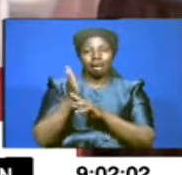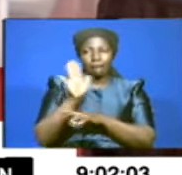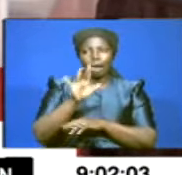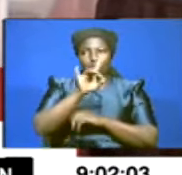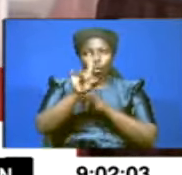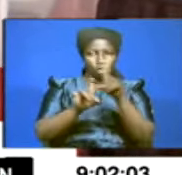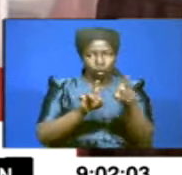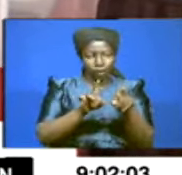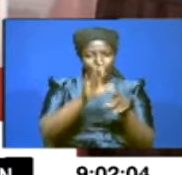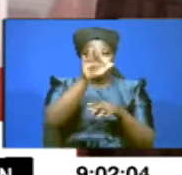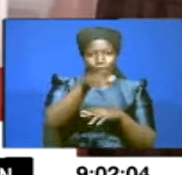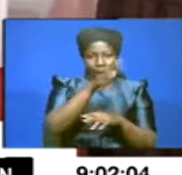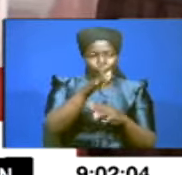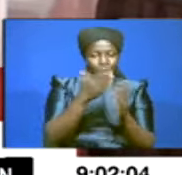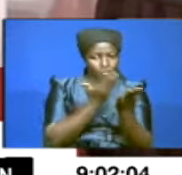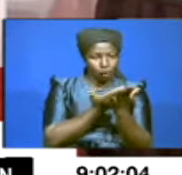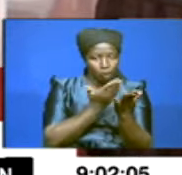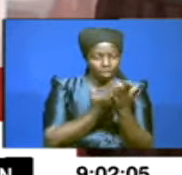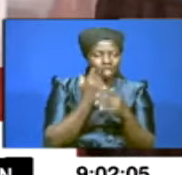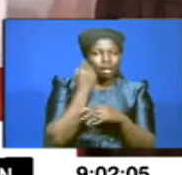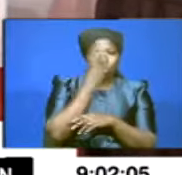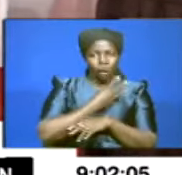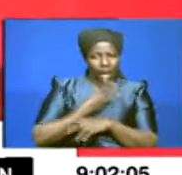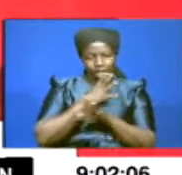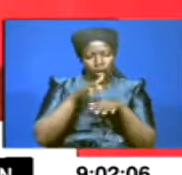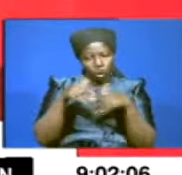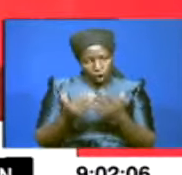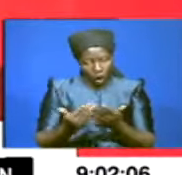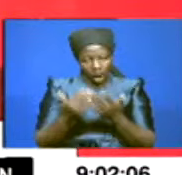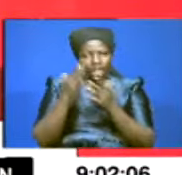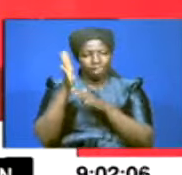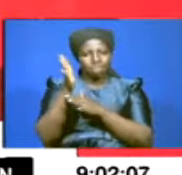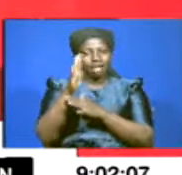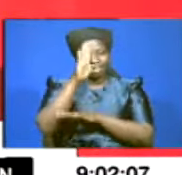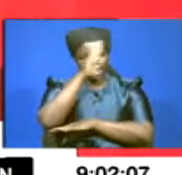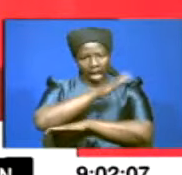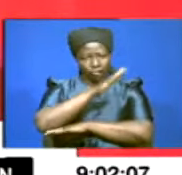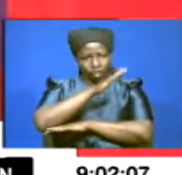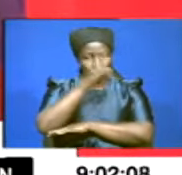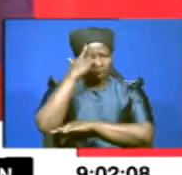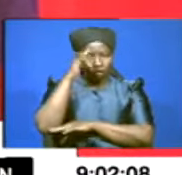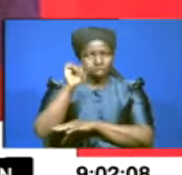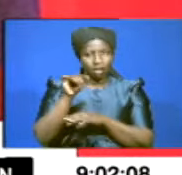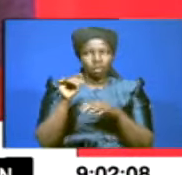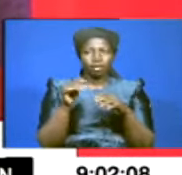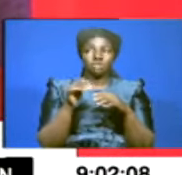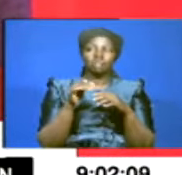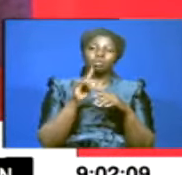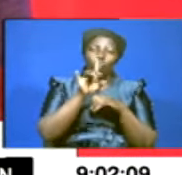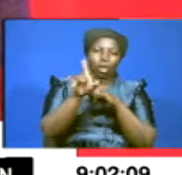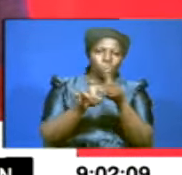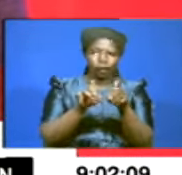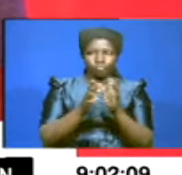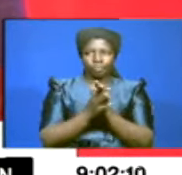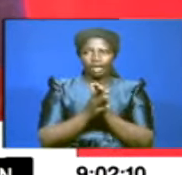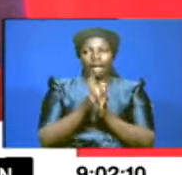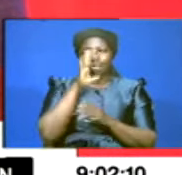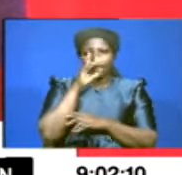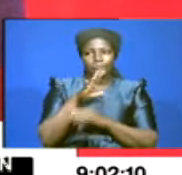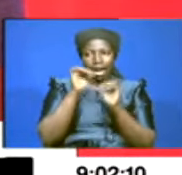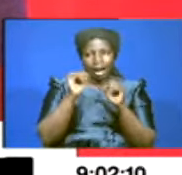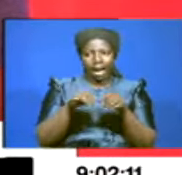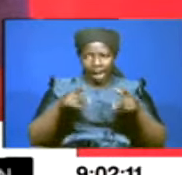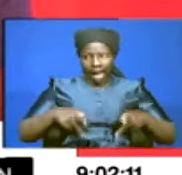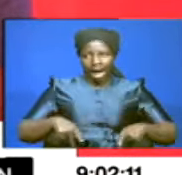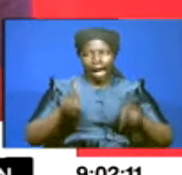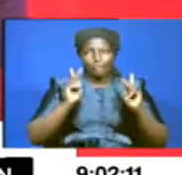Parliament has proposed Wednesday or Thursday afternoon for the sessions. The Speaker may also permit a member who raised a question to ask a